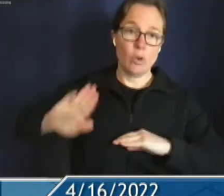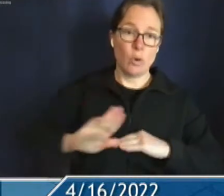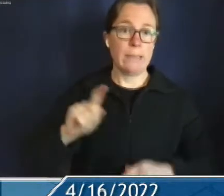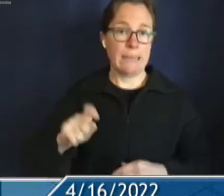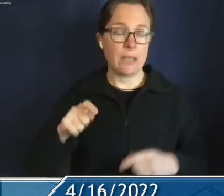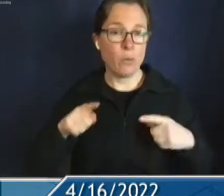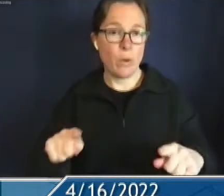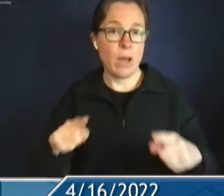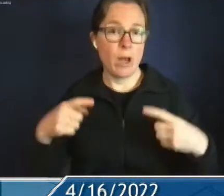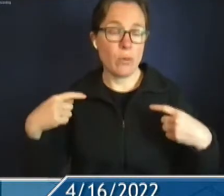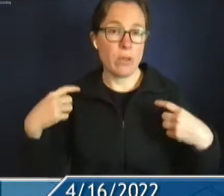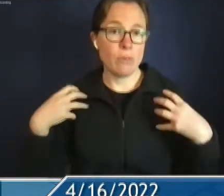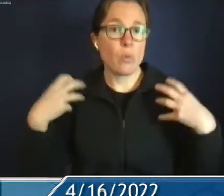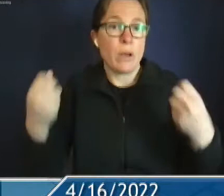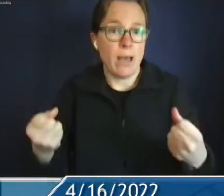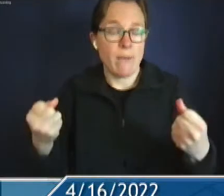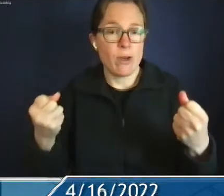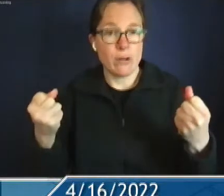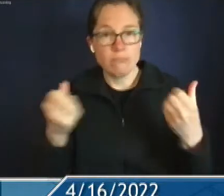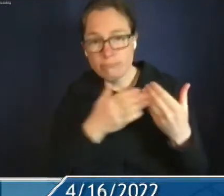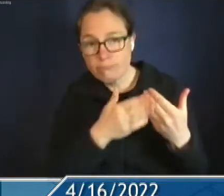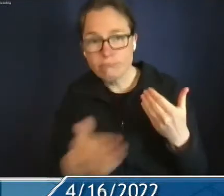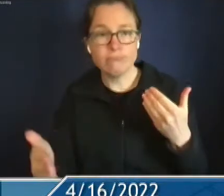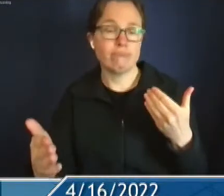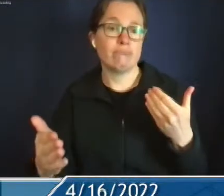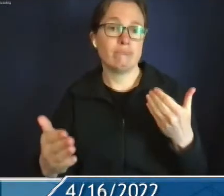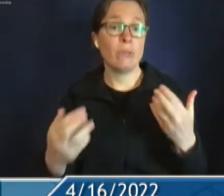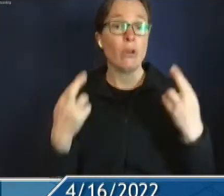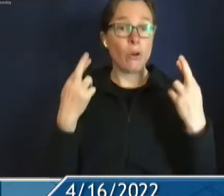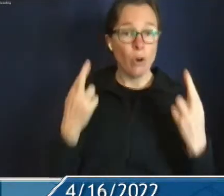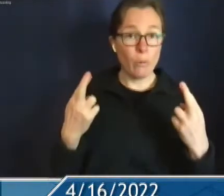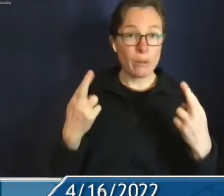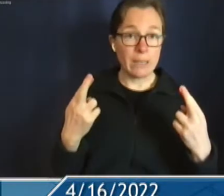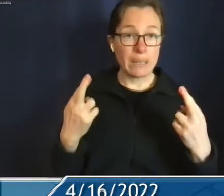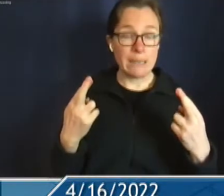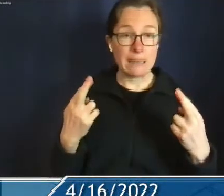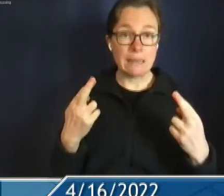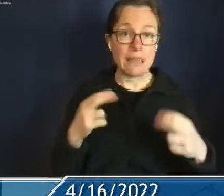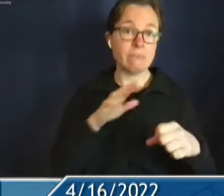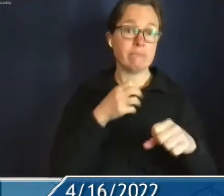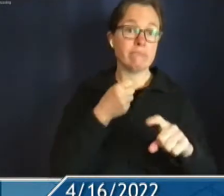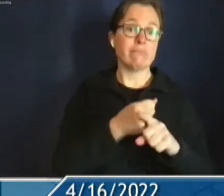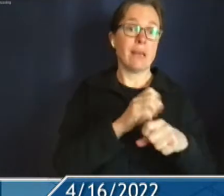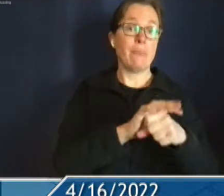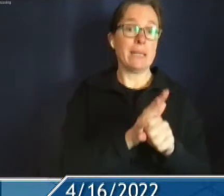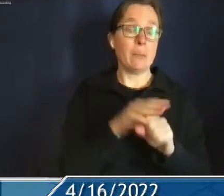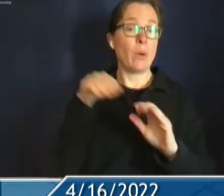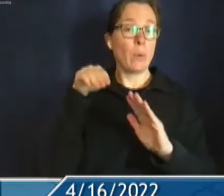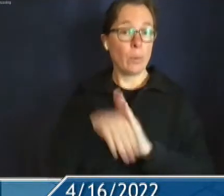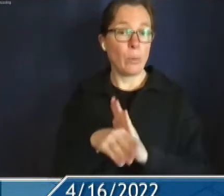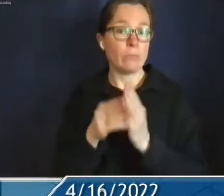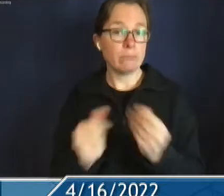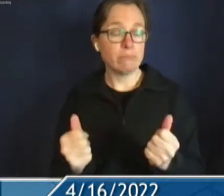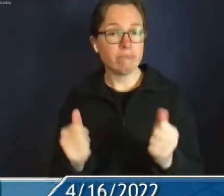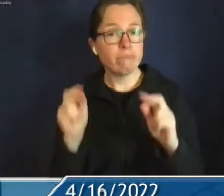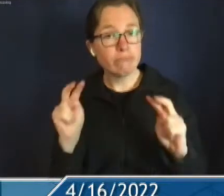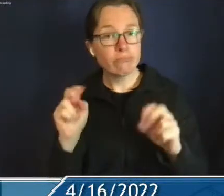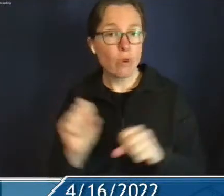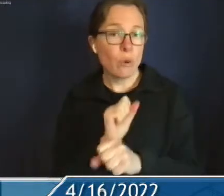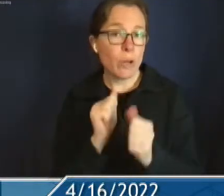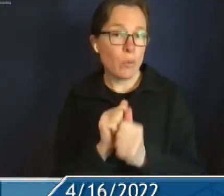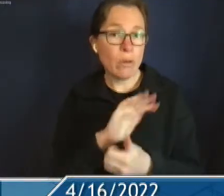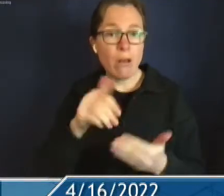forward throughout, as we hopefully are moving out of the extremes of the pandemic. I look forward to working with all my council colleagues as we